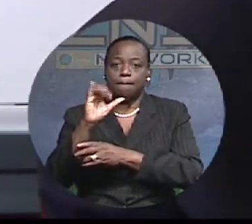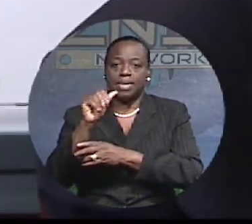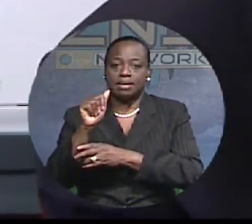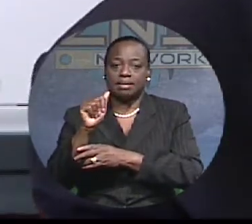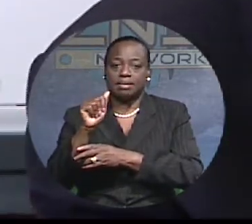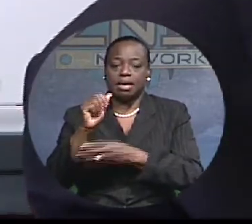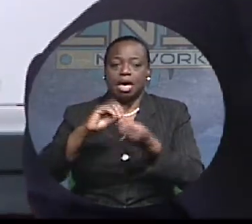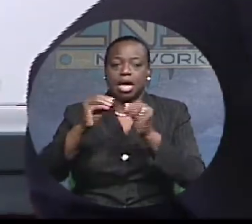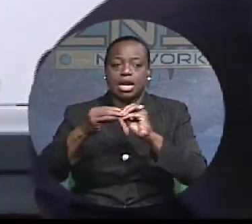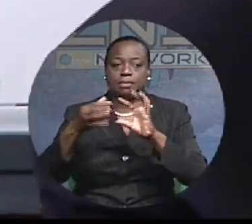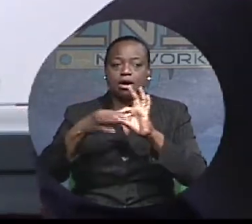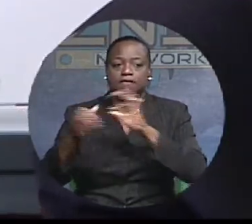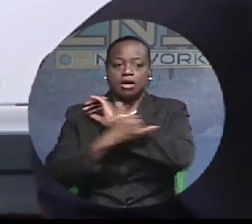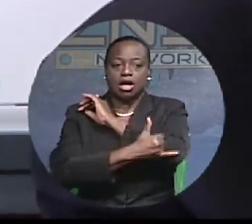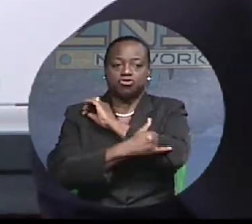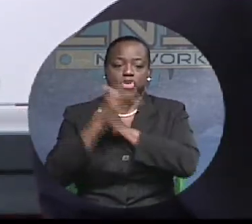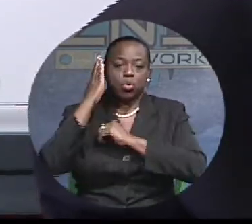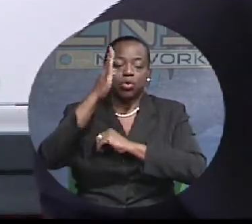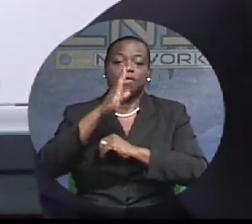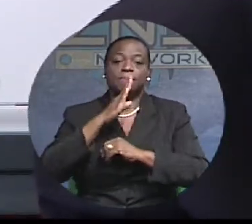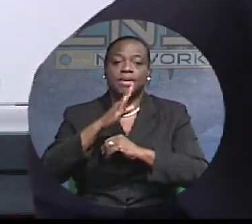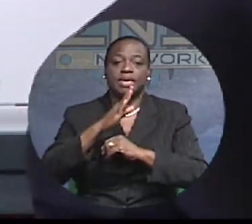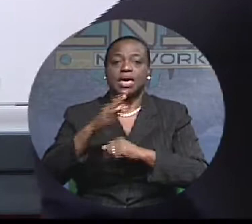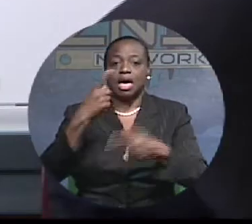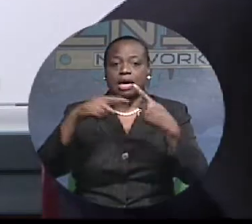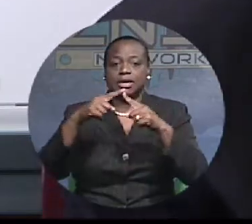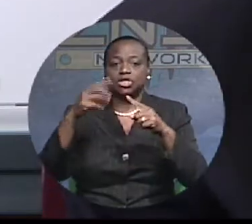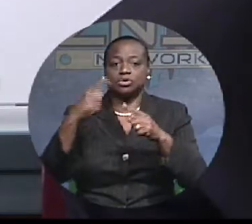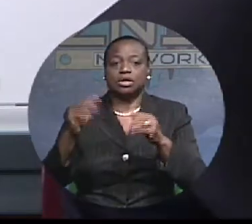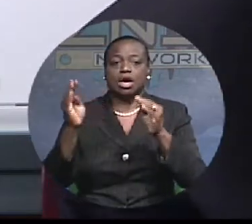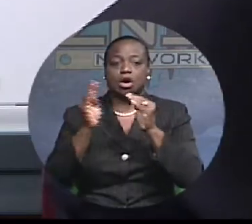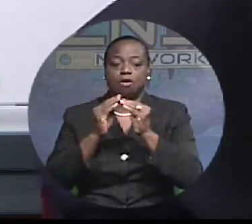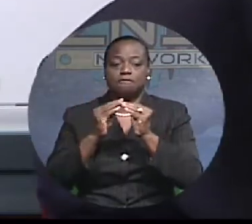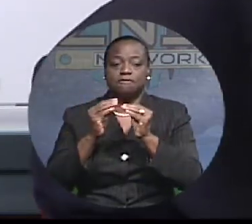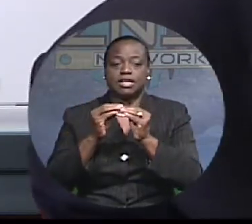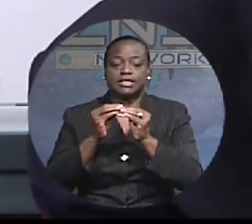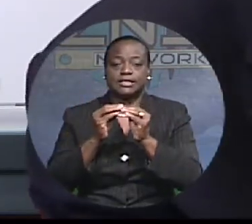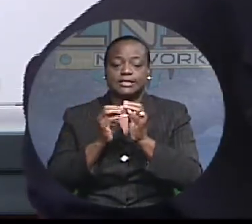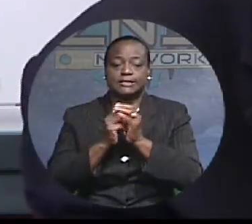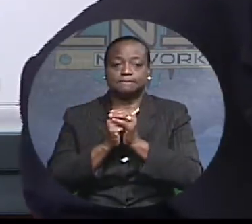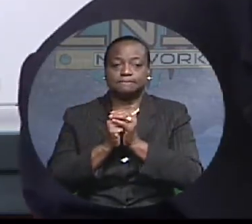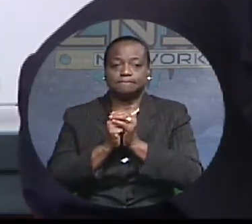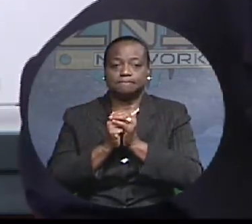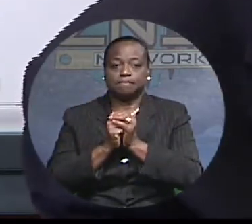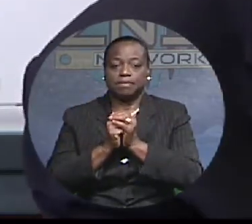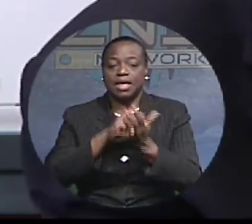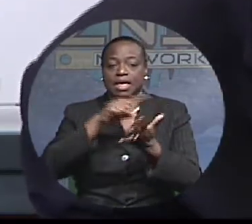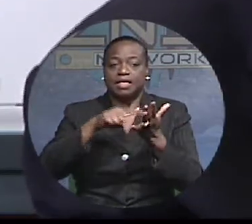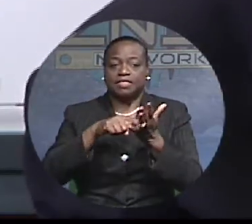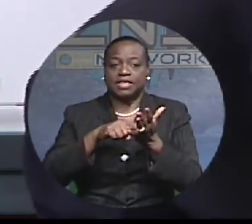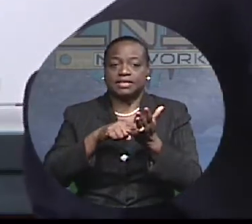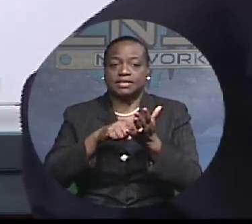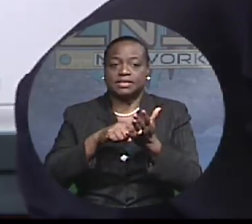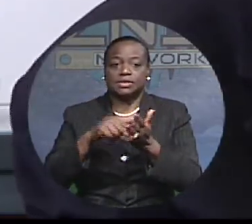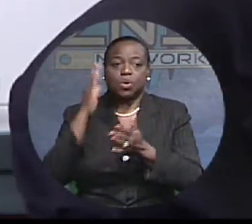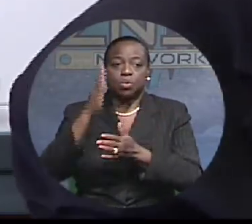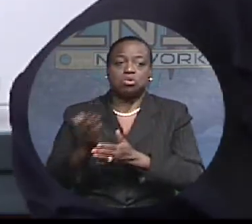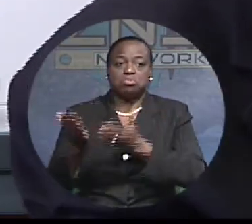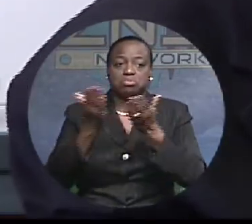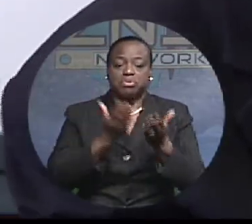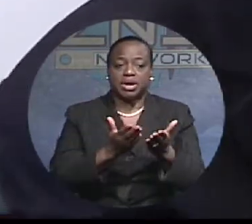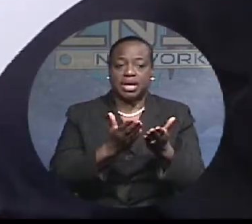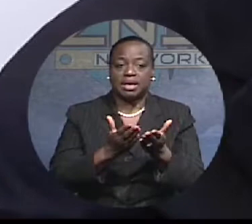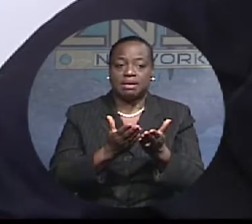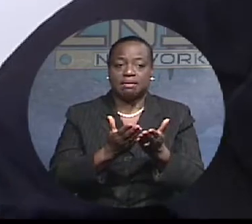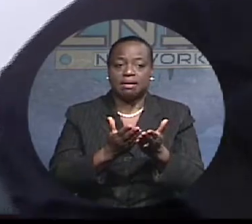will be attending this conference, and as P.S. Thompson noted, it will also bring not only the